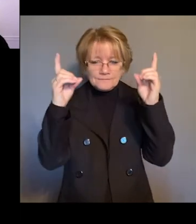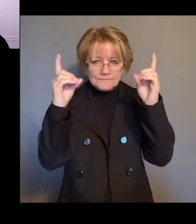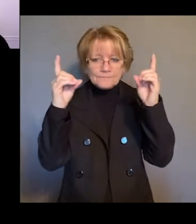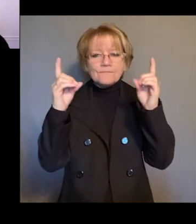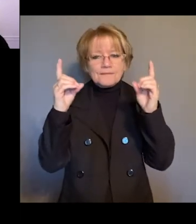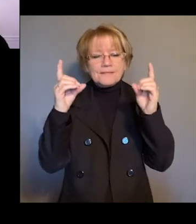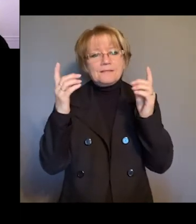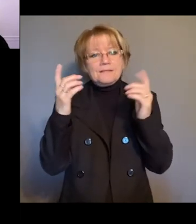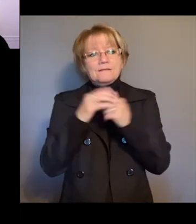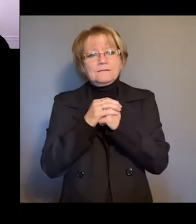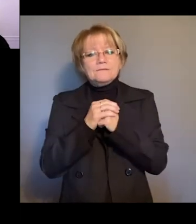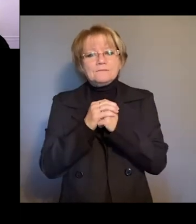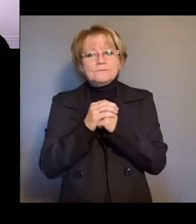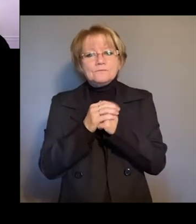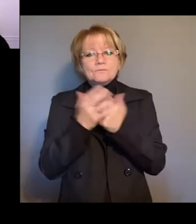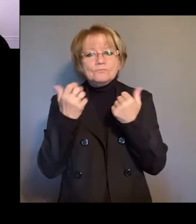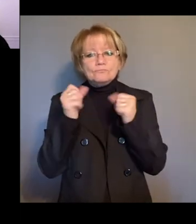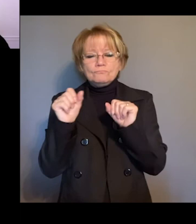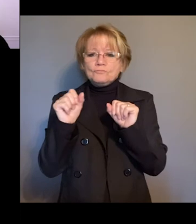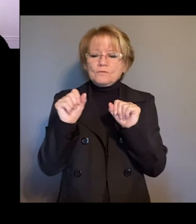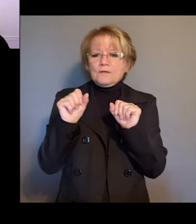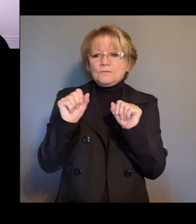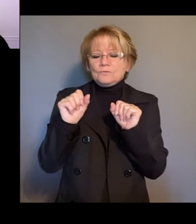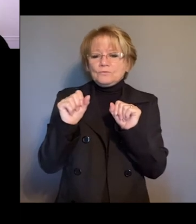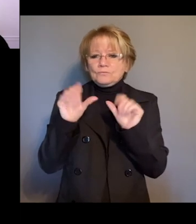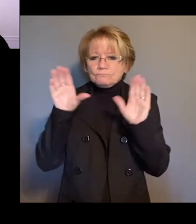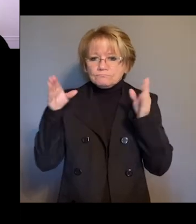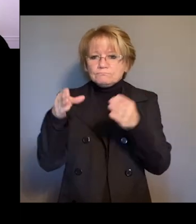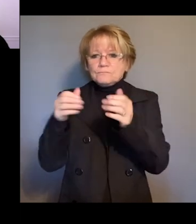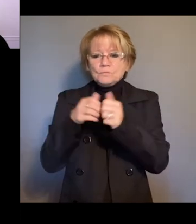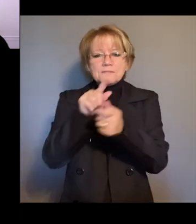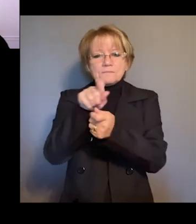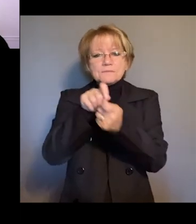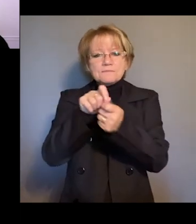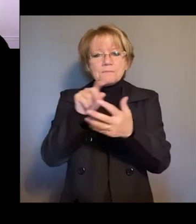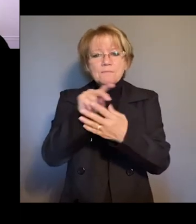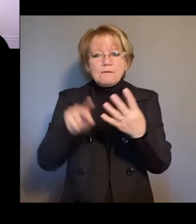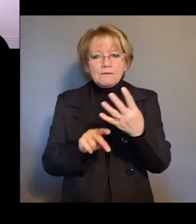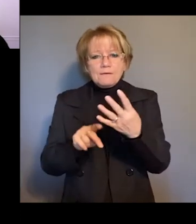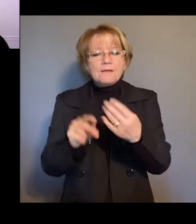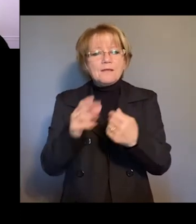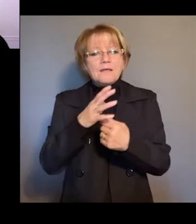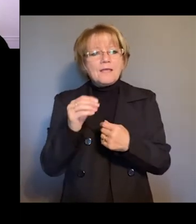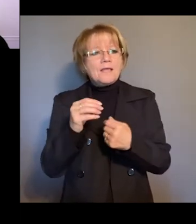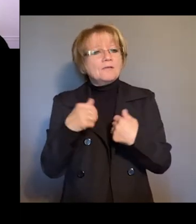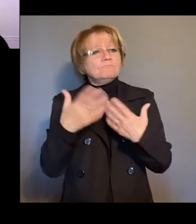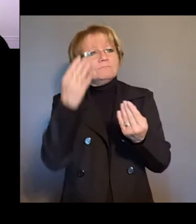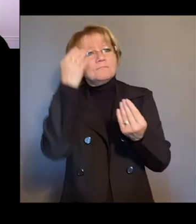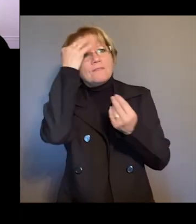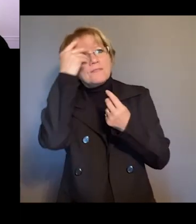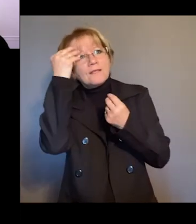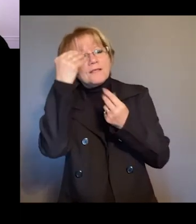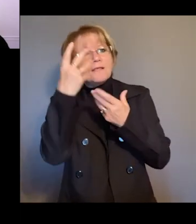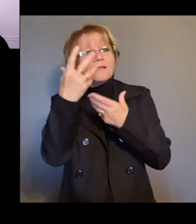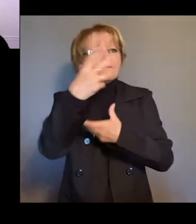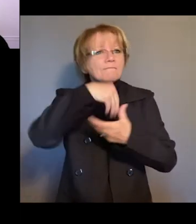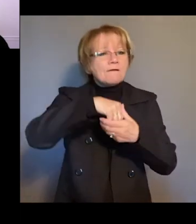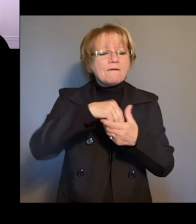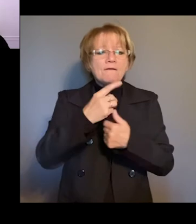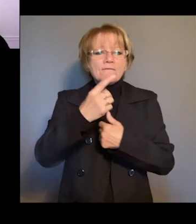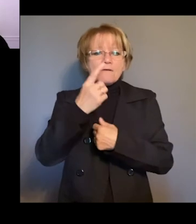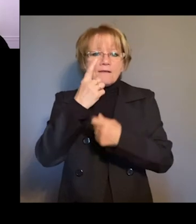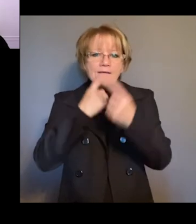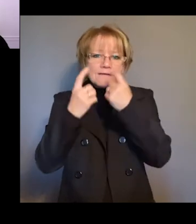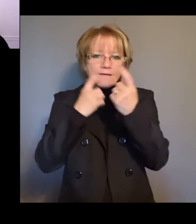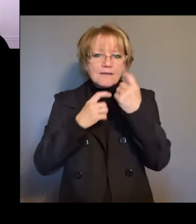this particular population. And you can, feel free to think about it, engage and ask questions,